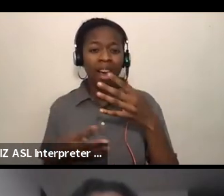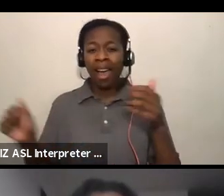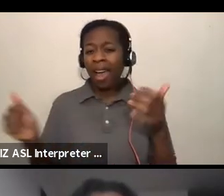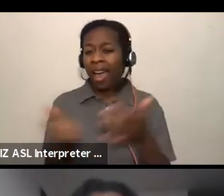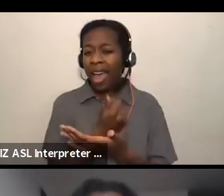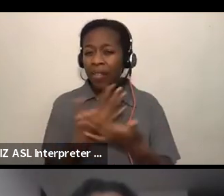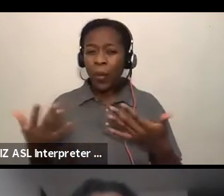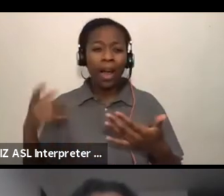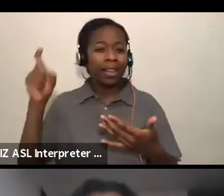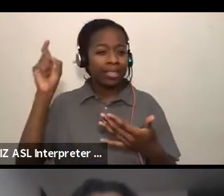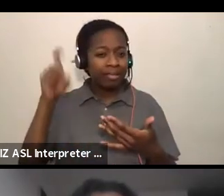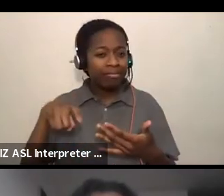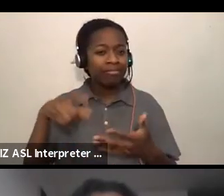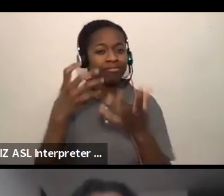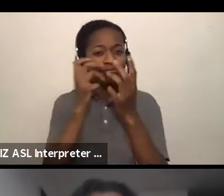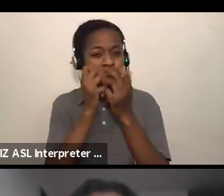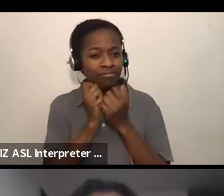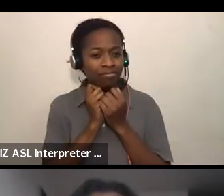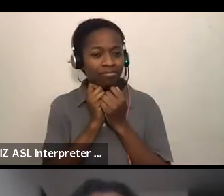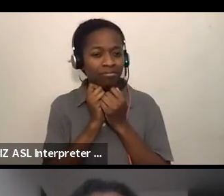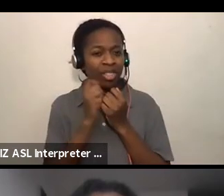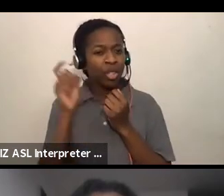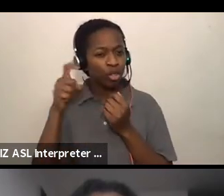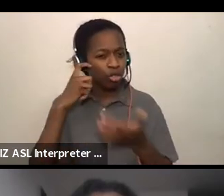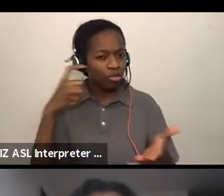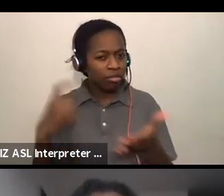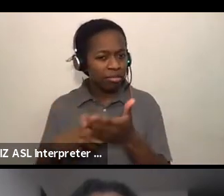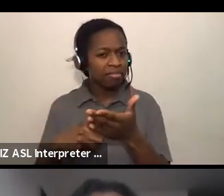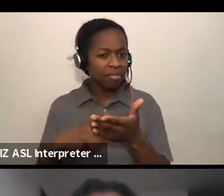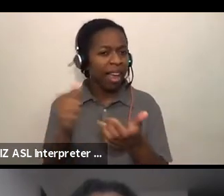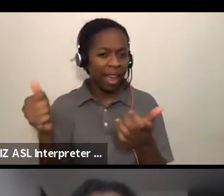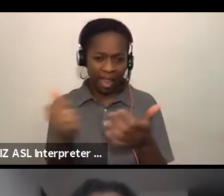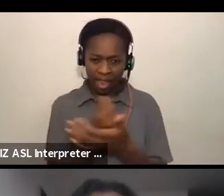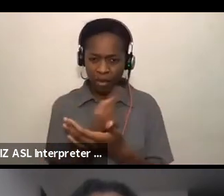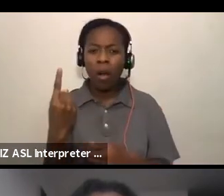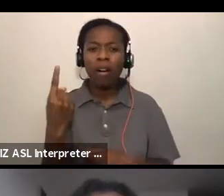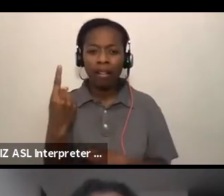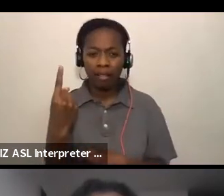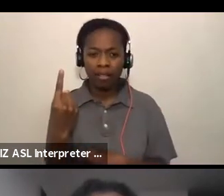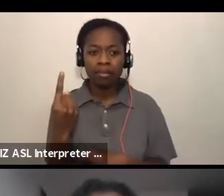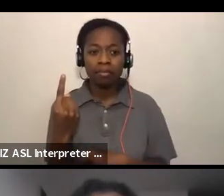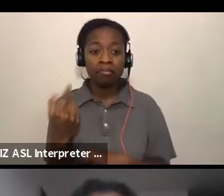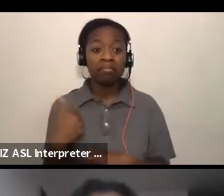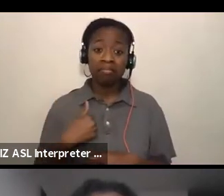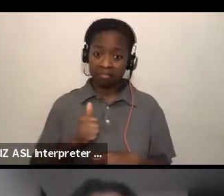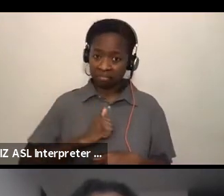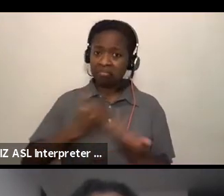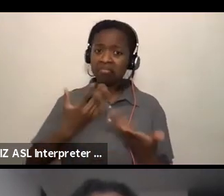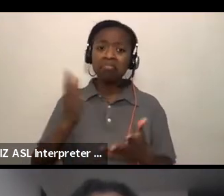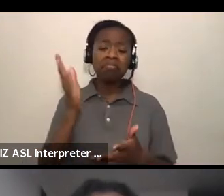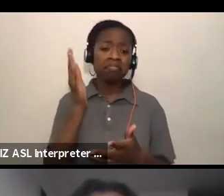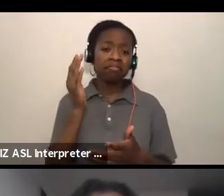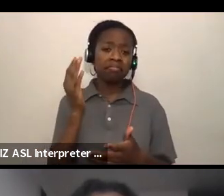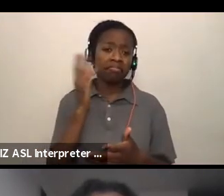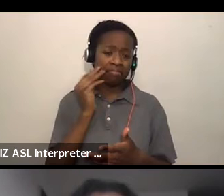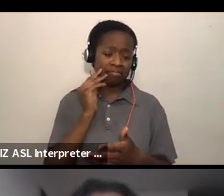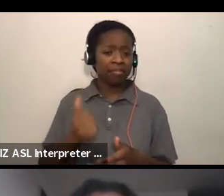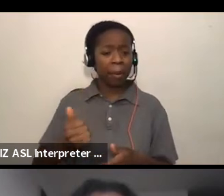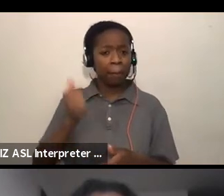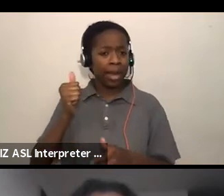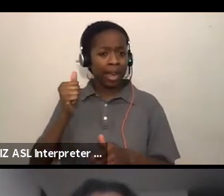everybody's necessary, everybody should be celebrated, you know, and I, as somebody who has been backstage, you know, I've had